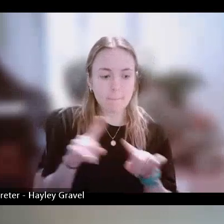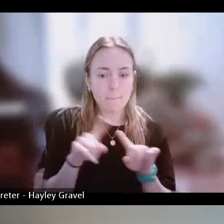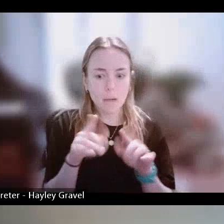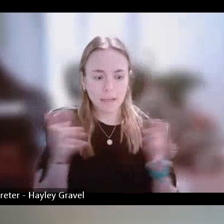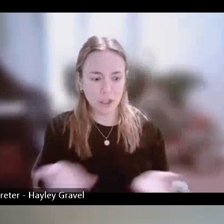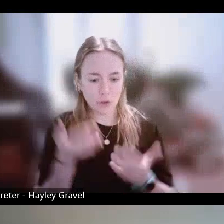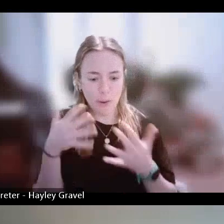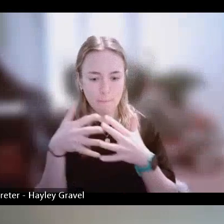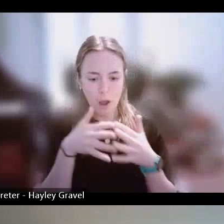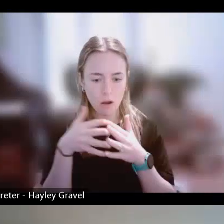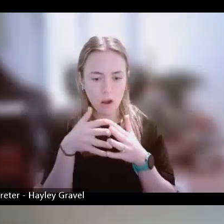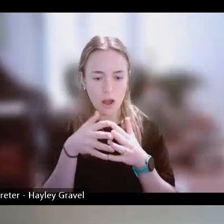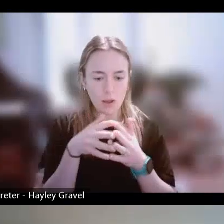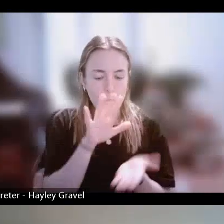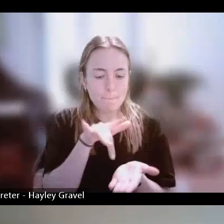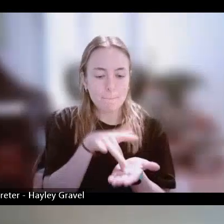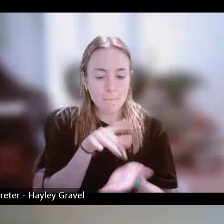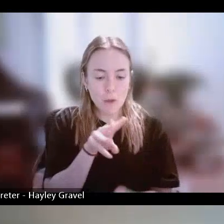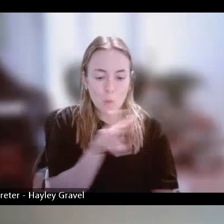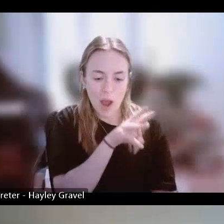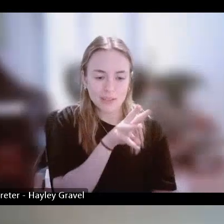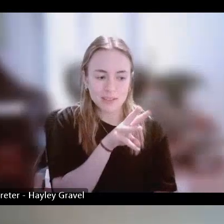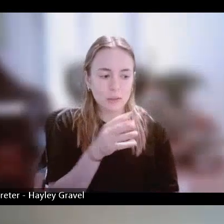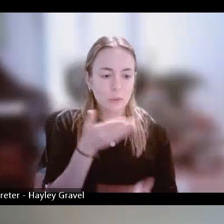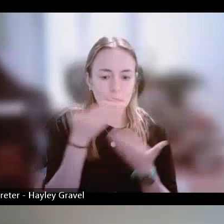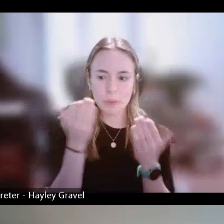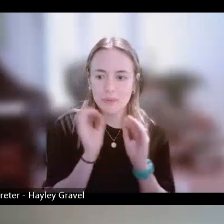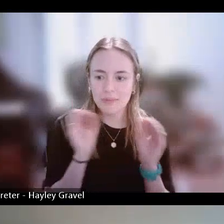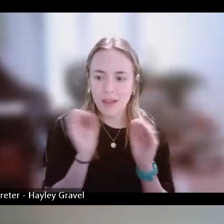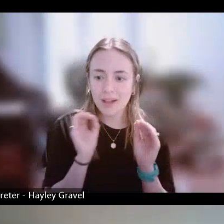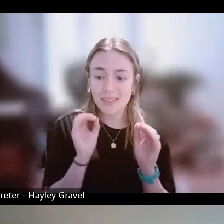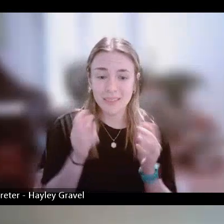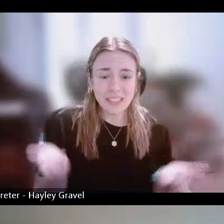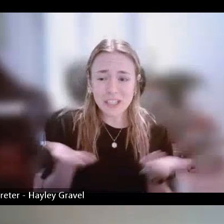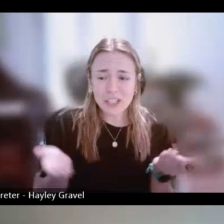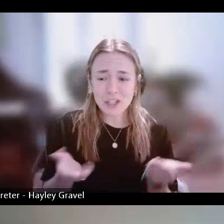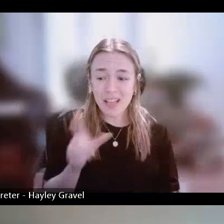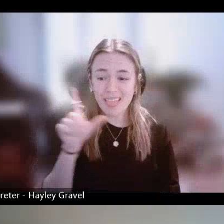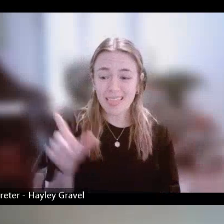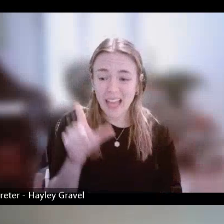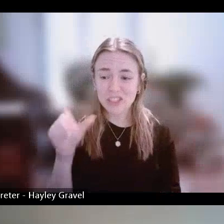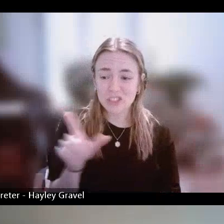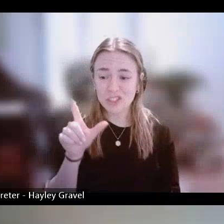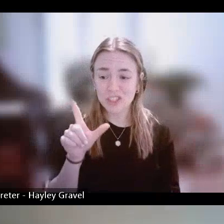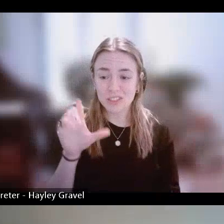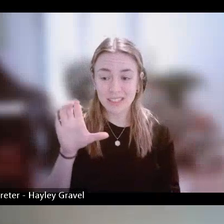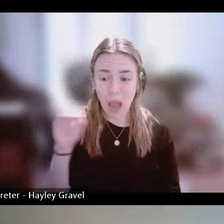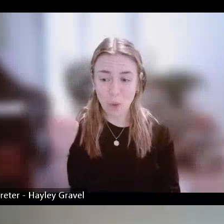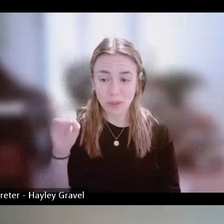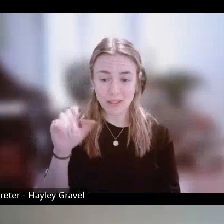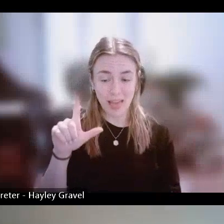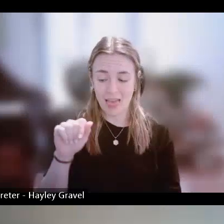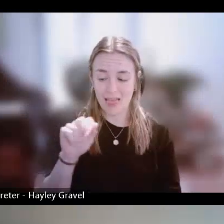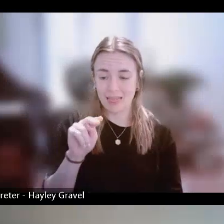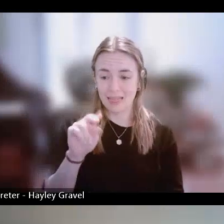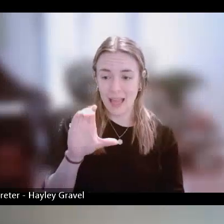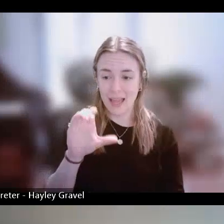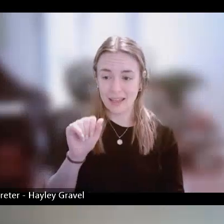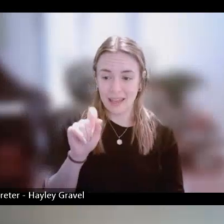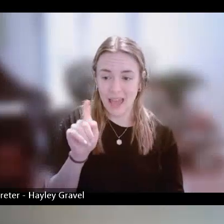country, we don't have that. Even parts of Lancaster County, you'll find very limited English